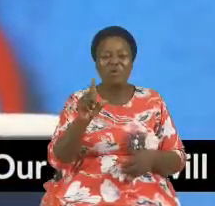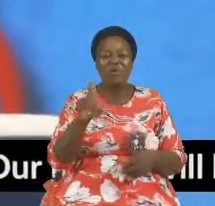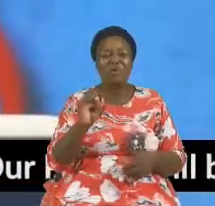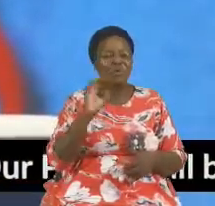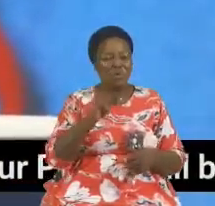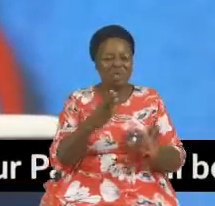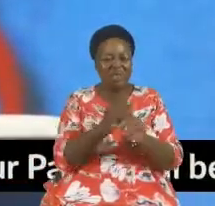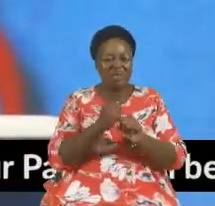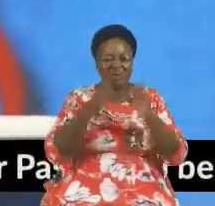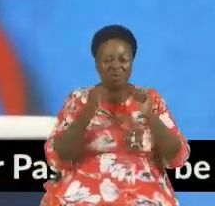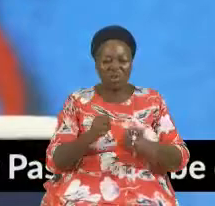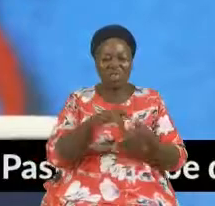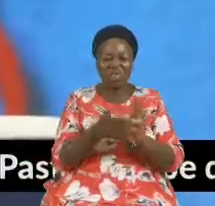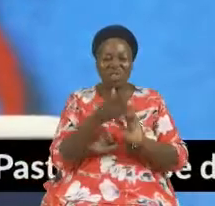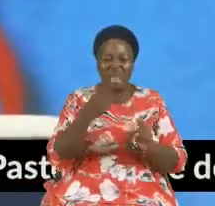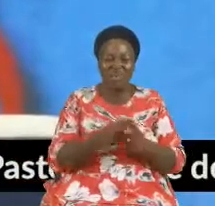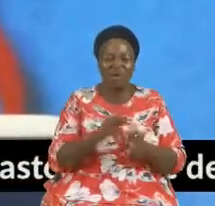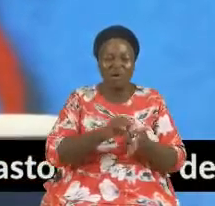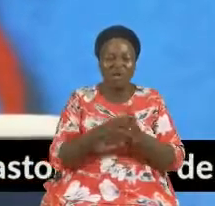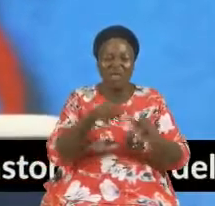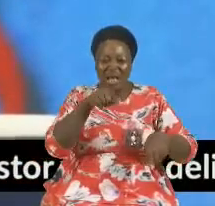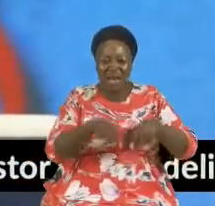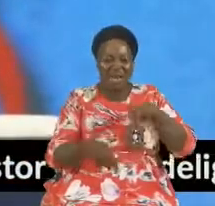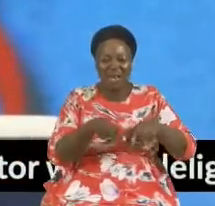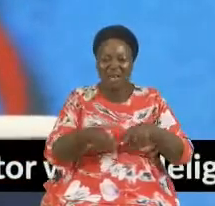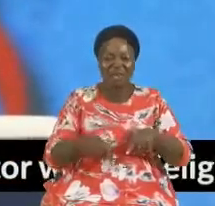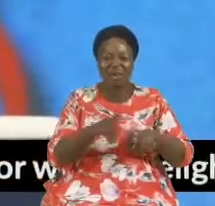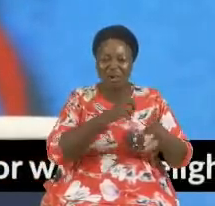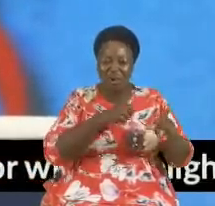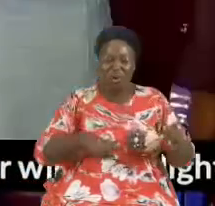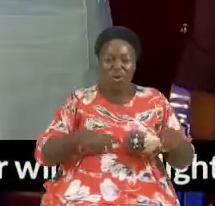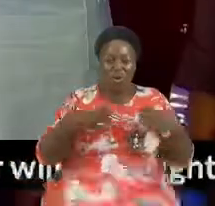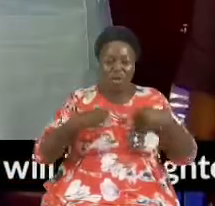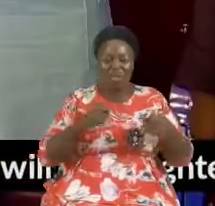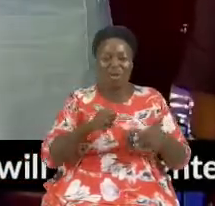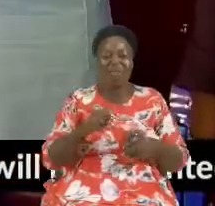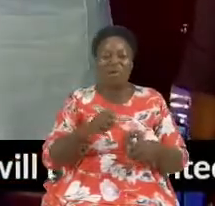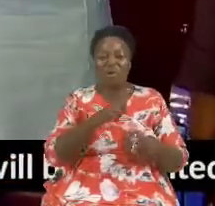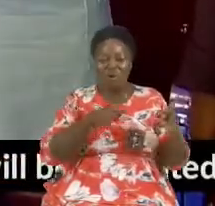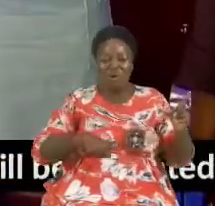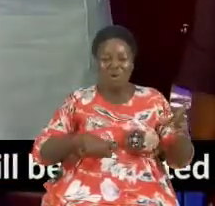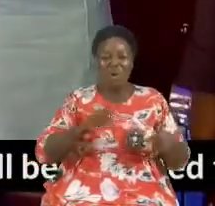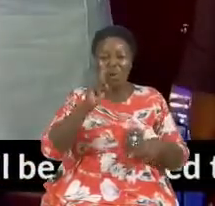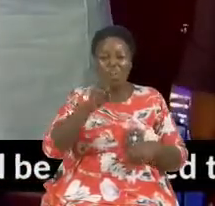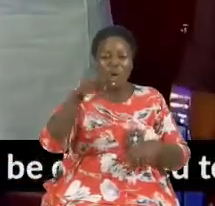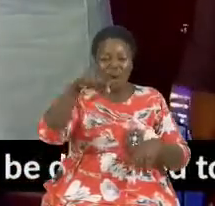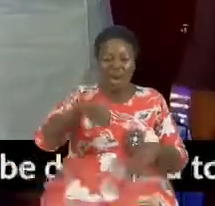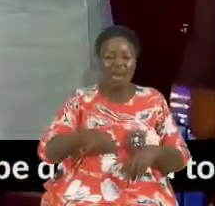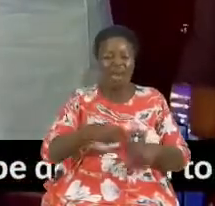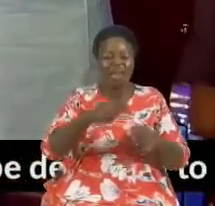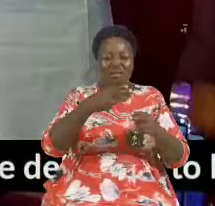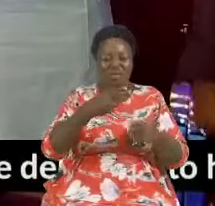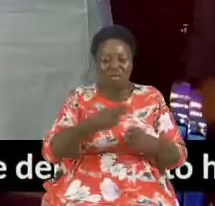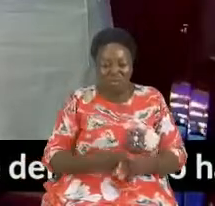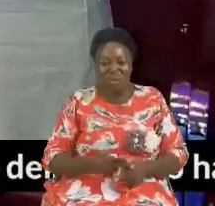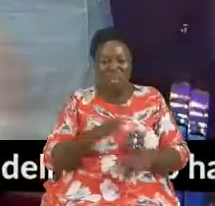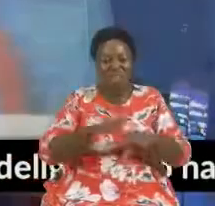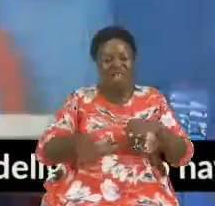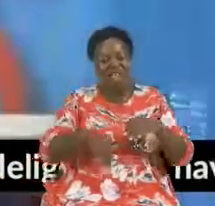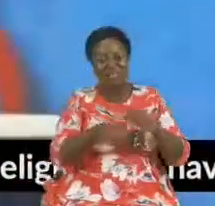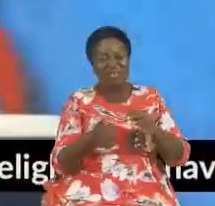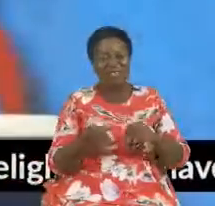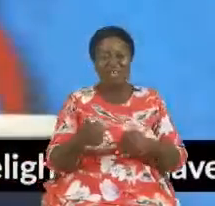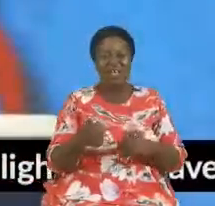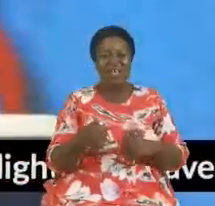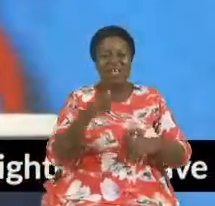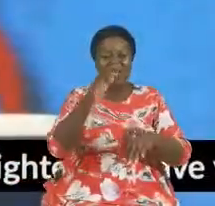their joints, their muscles will receive strength. Those who are lame and paralyzed, heal them, Lord. One